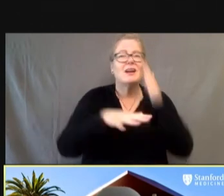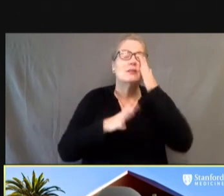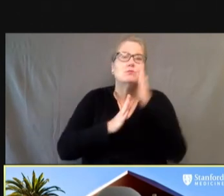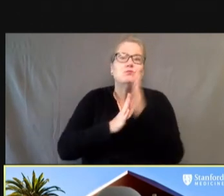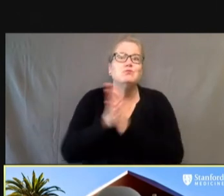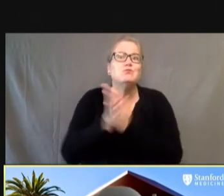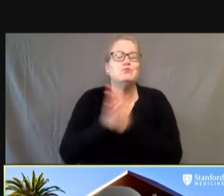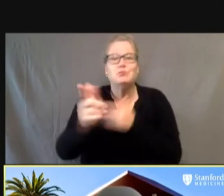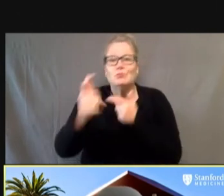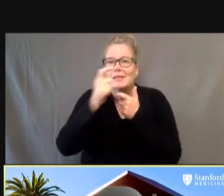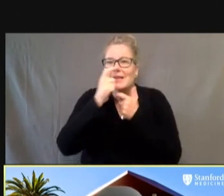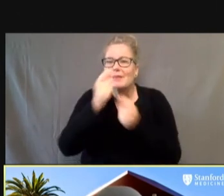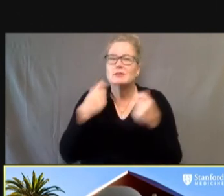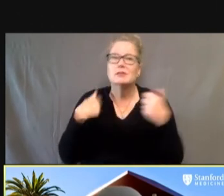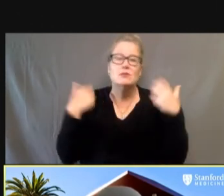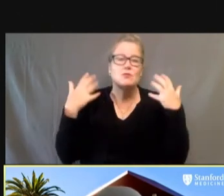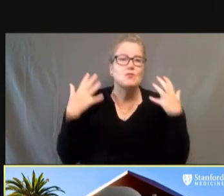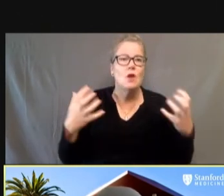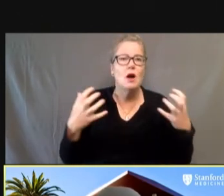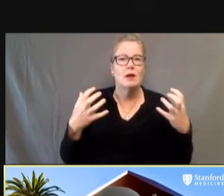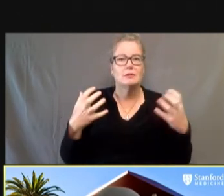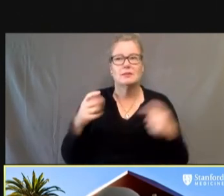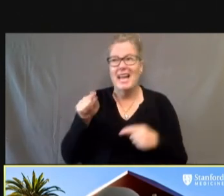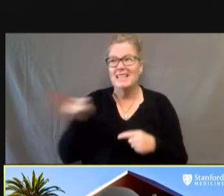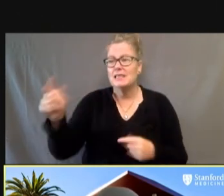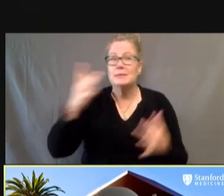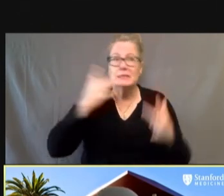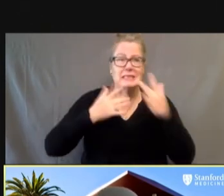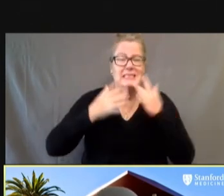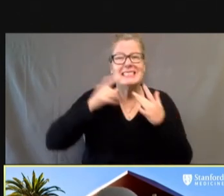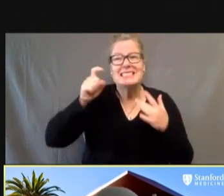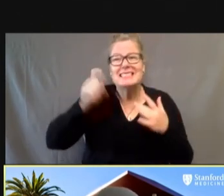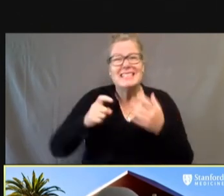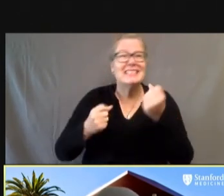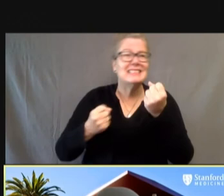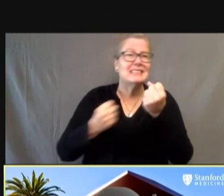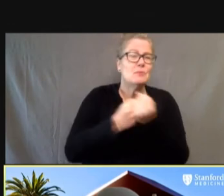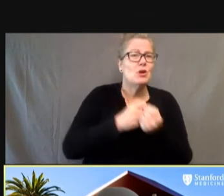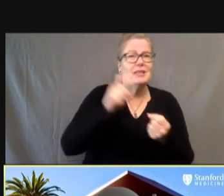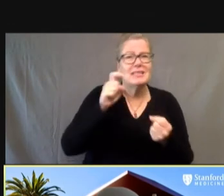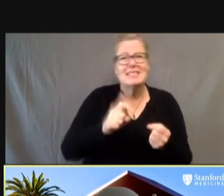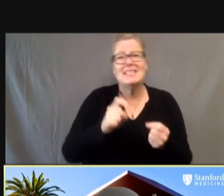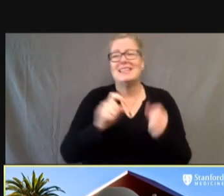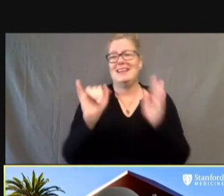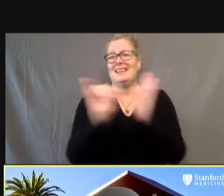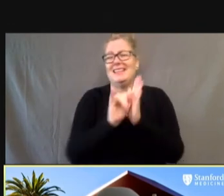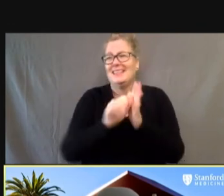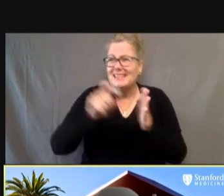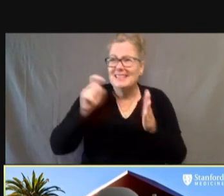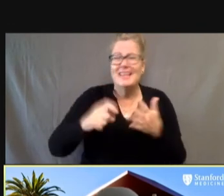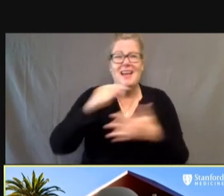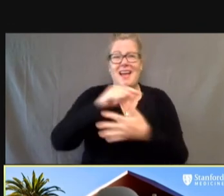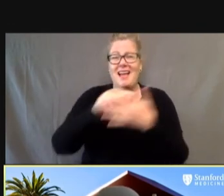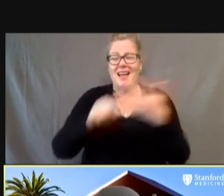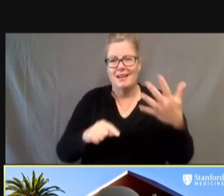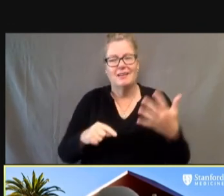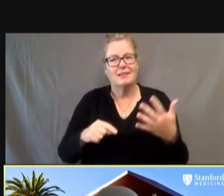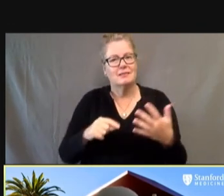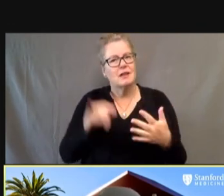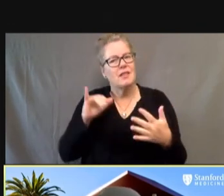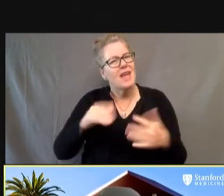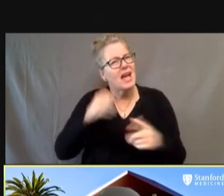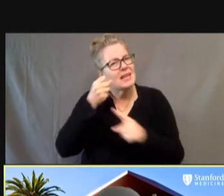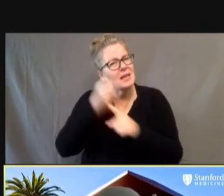realizing the importance of having disability identity groups, but also the impact that having a student-centered voice